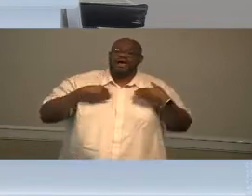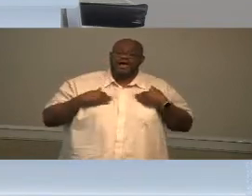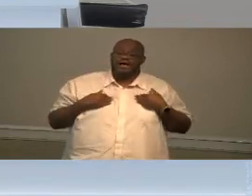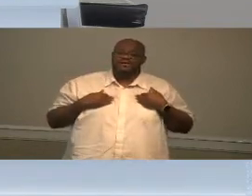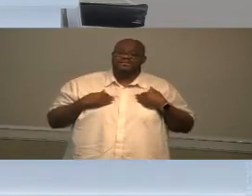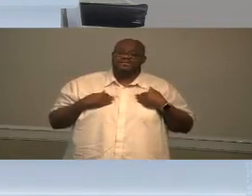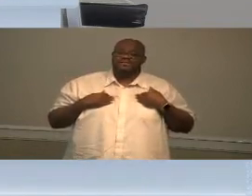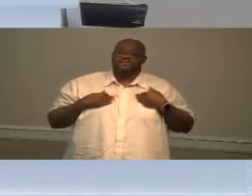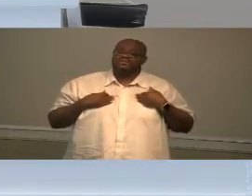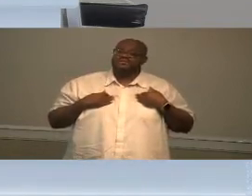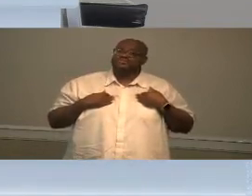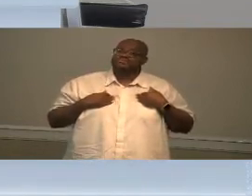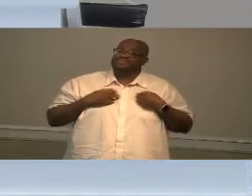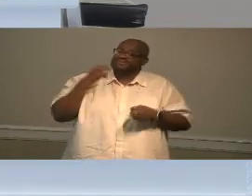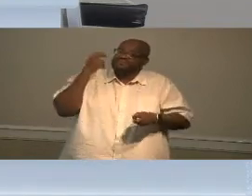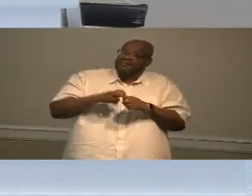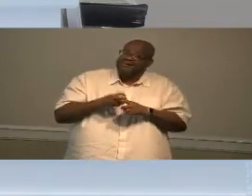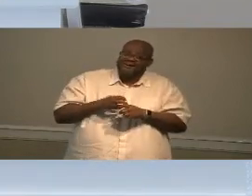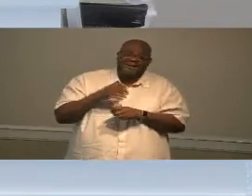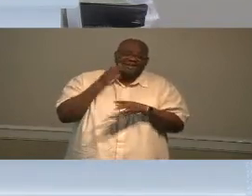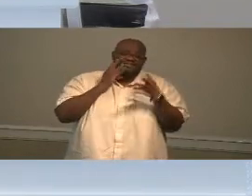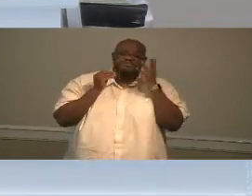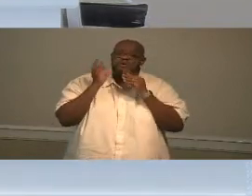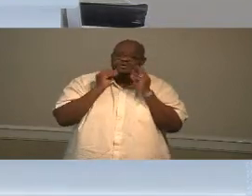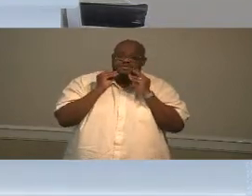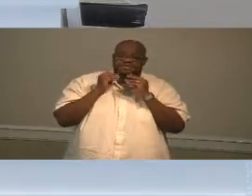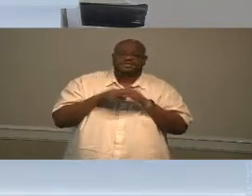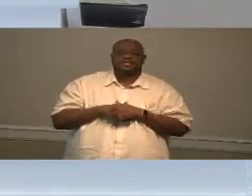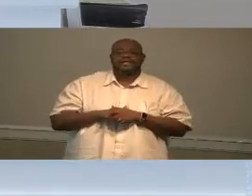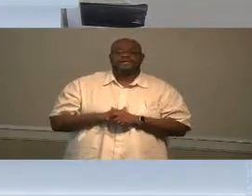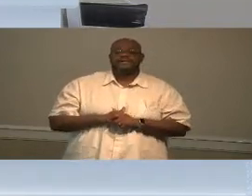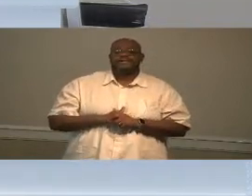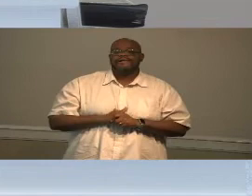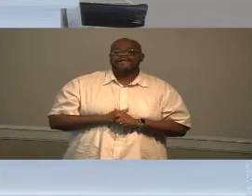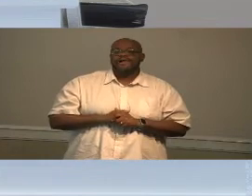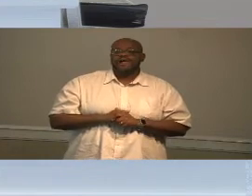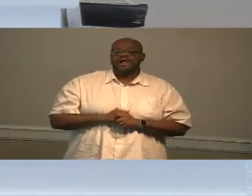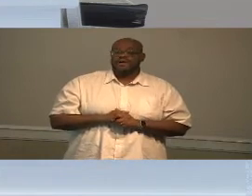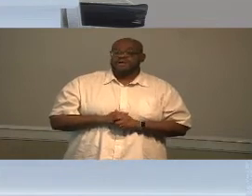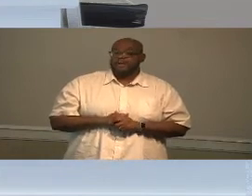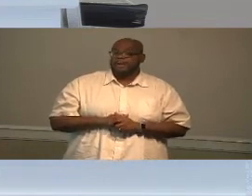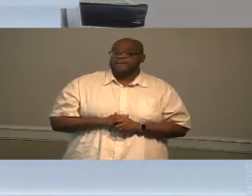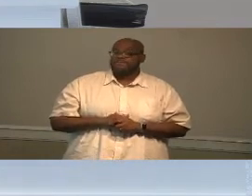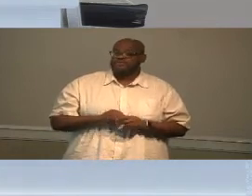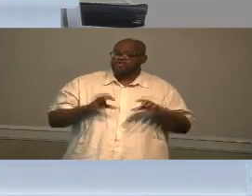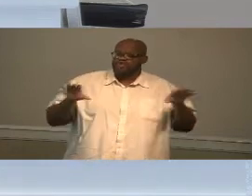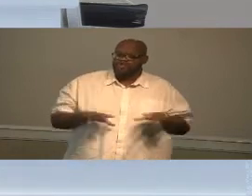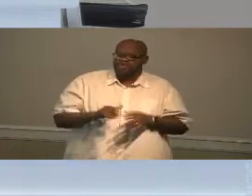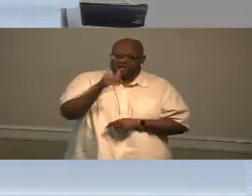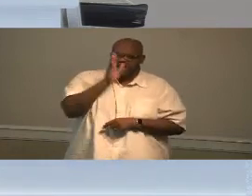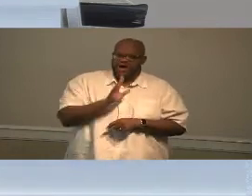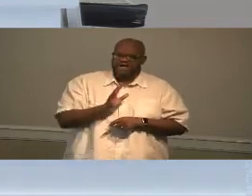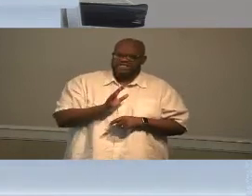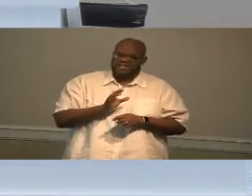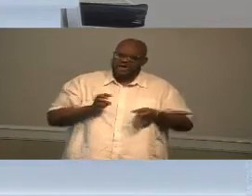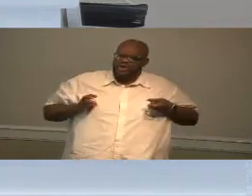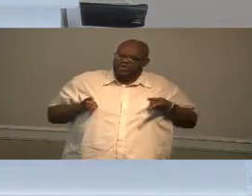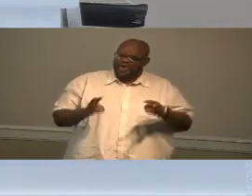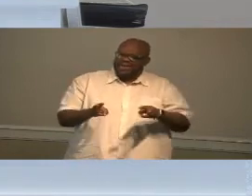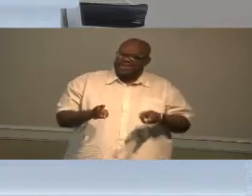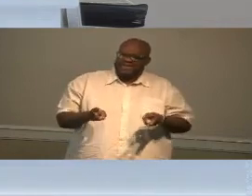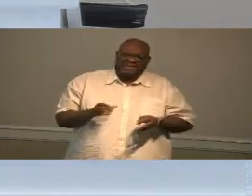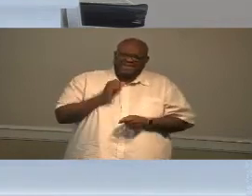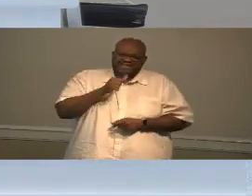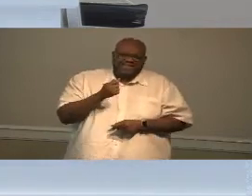That's what I want you to grab today. Somebody needs to hear that just because you're doing it God's way doesn't mean you're not going to have some friction,